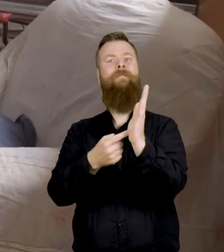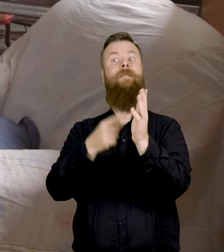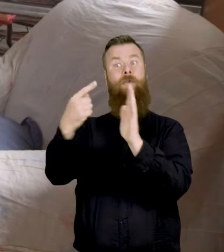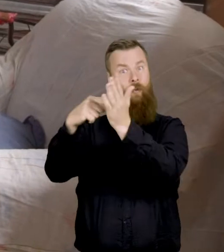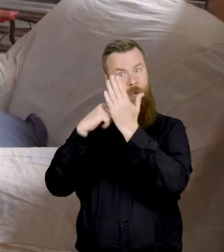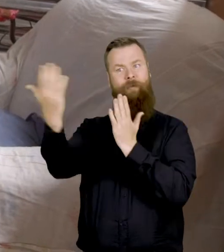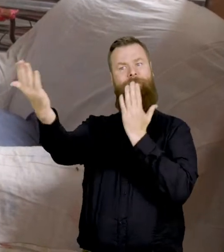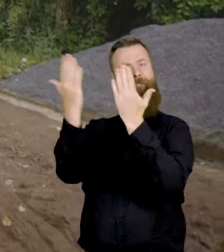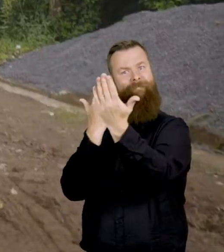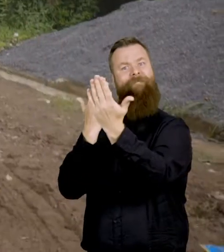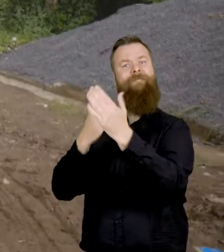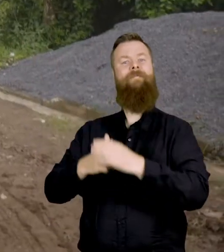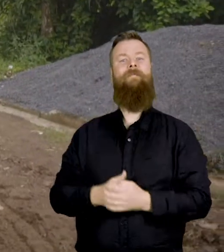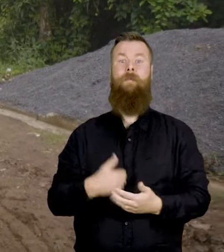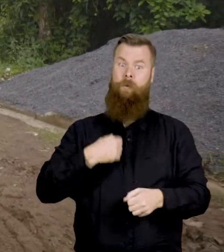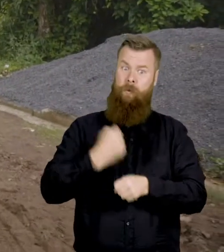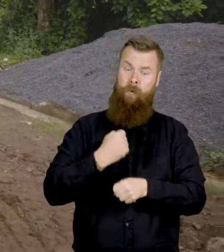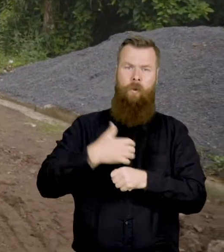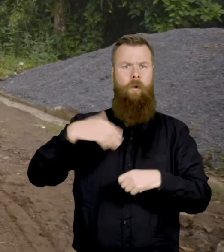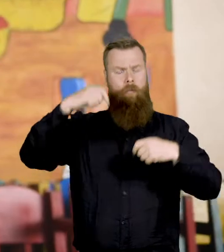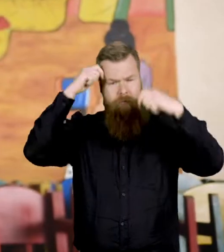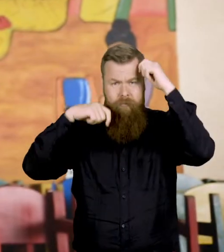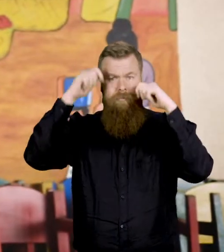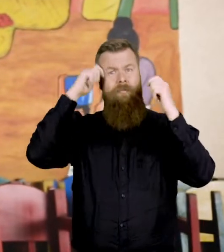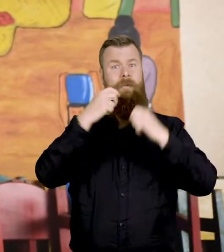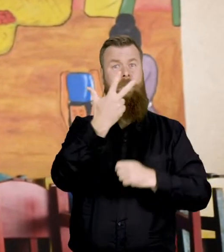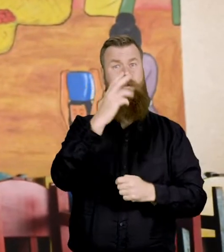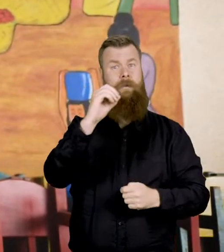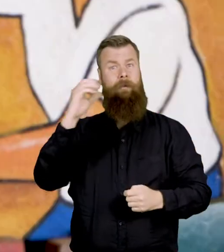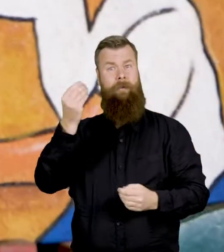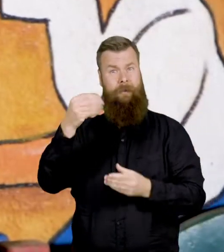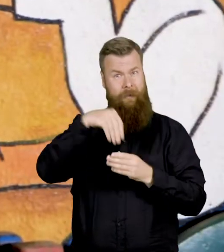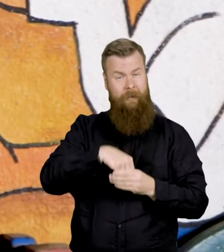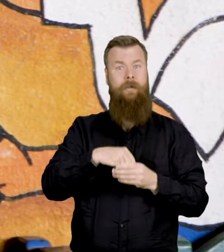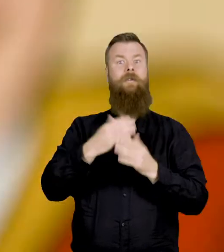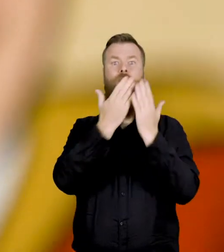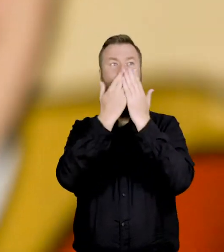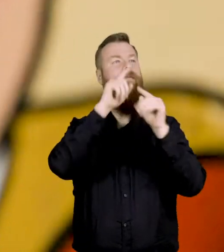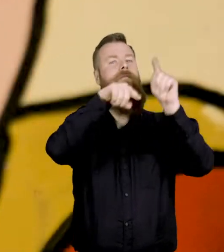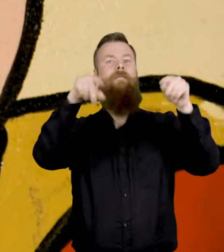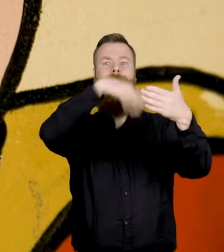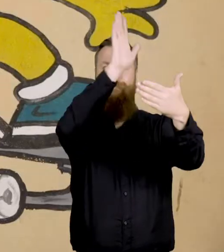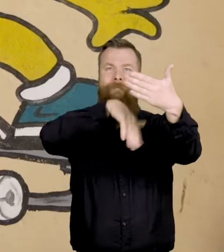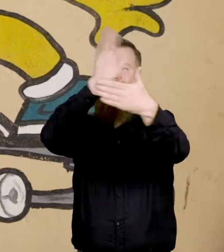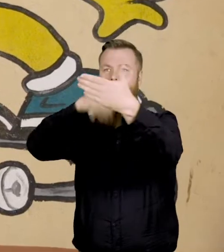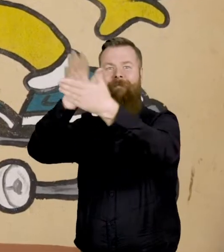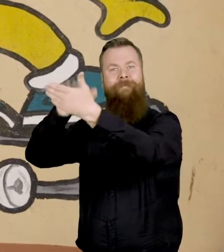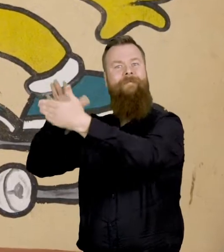them, they show me. I work hard. I get paid 300 Cordobas to do my murals at other